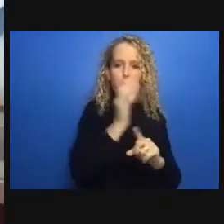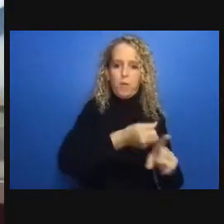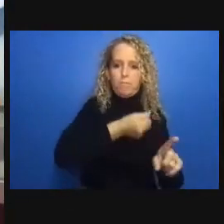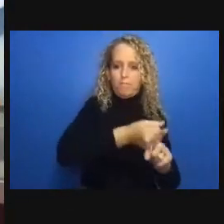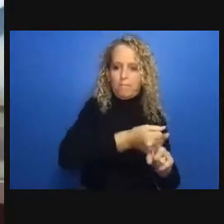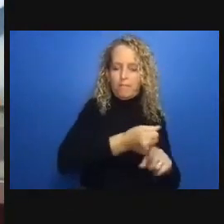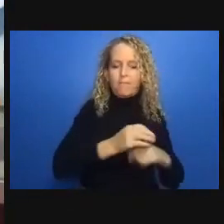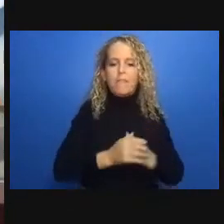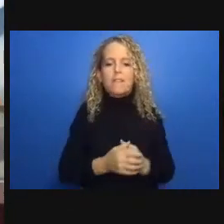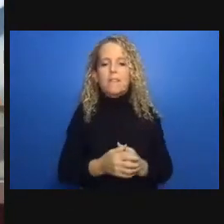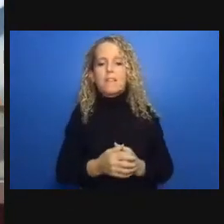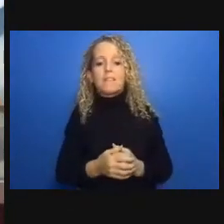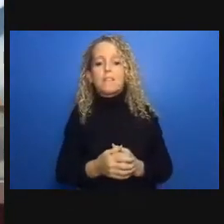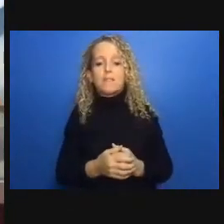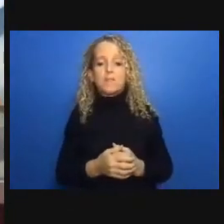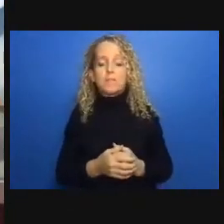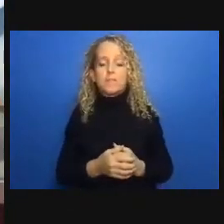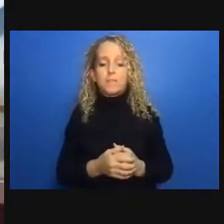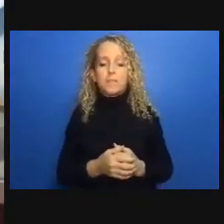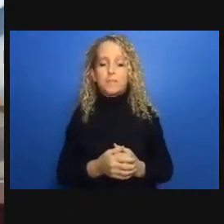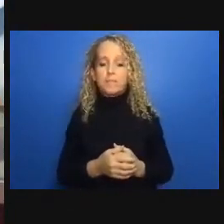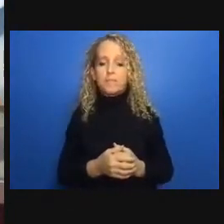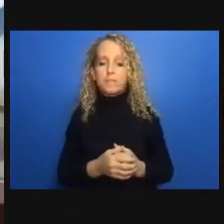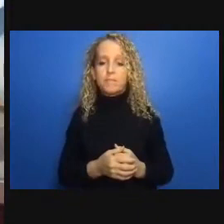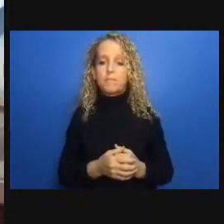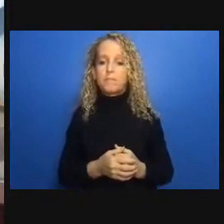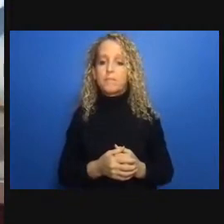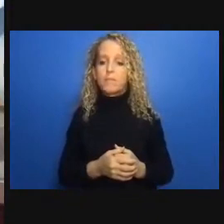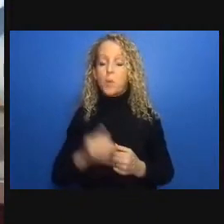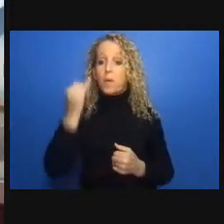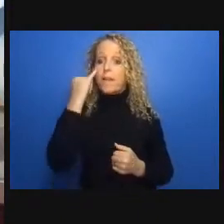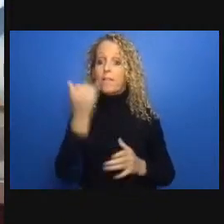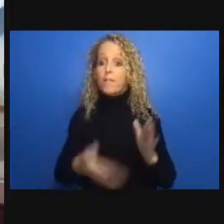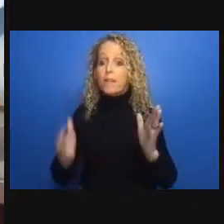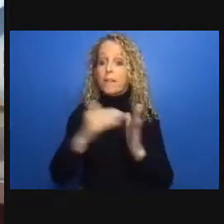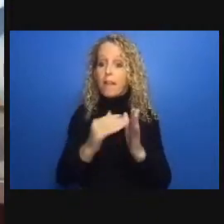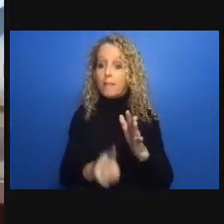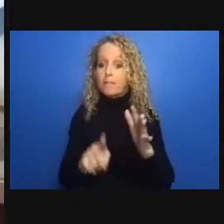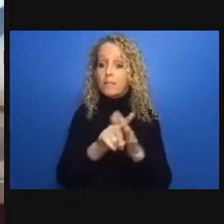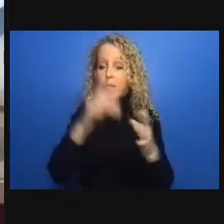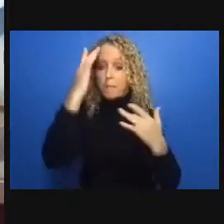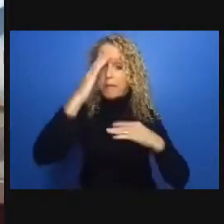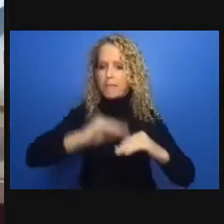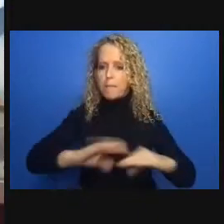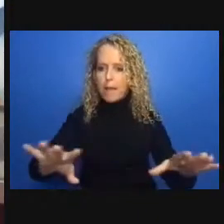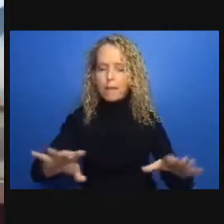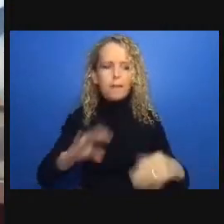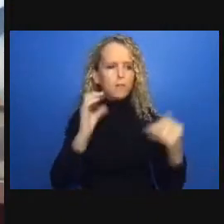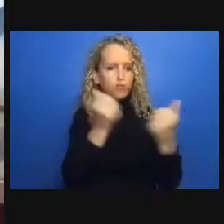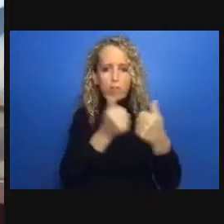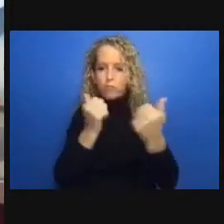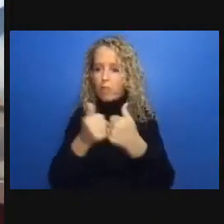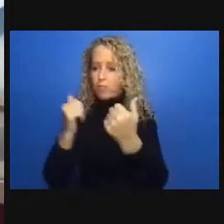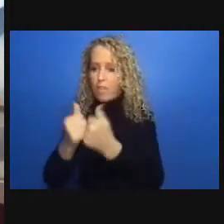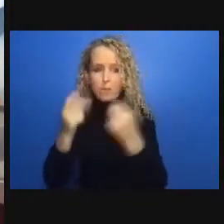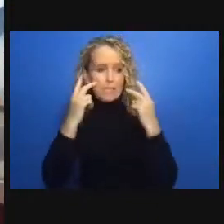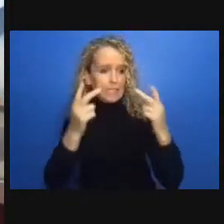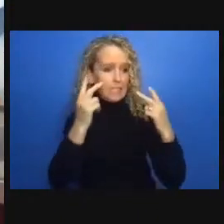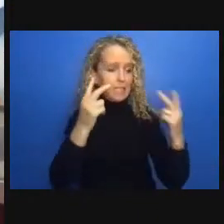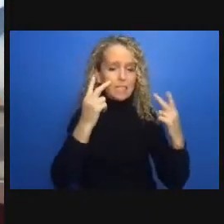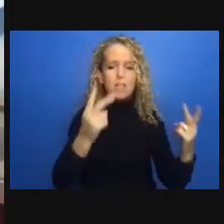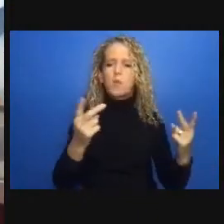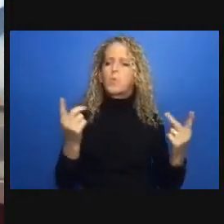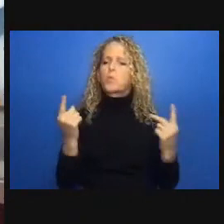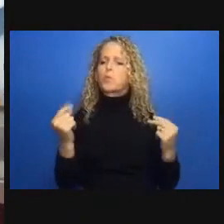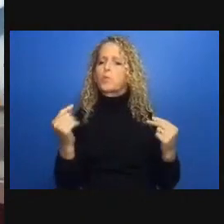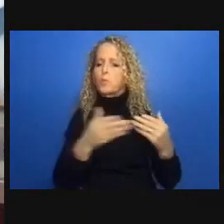now on, you know, if we were faced with a pandemic again or the challenges we see, how can we be better prepared in the future? So